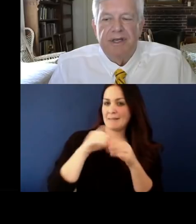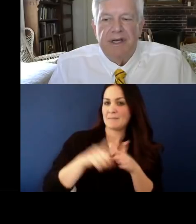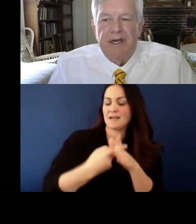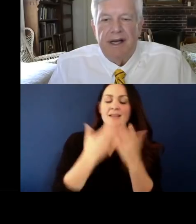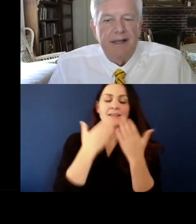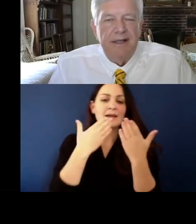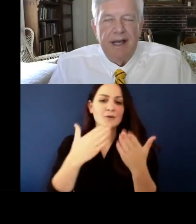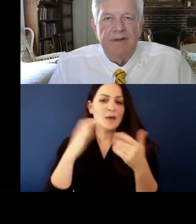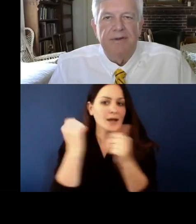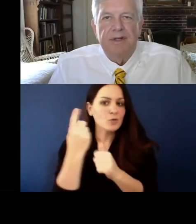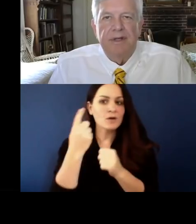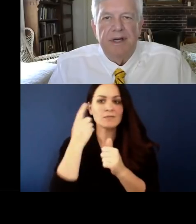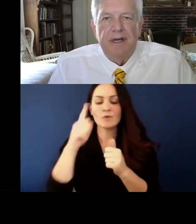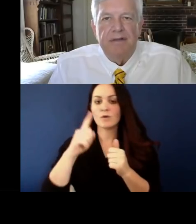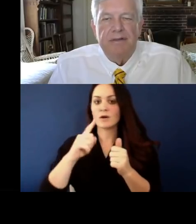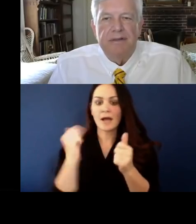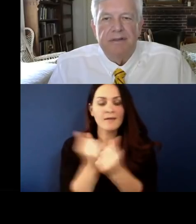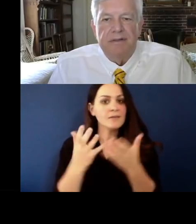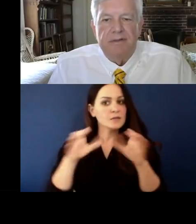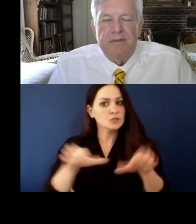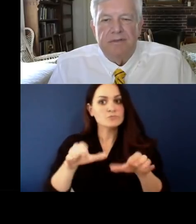doing. I can't